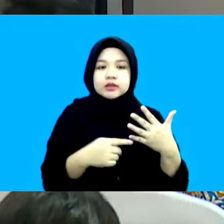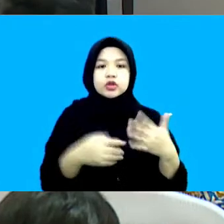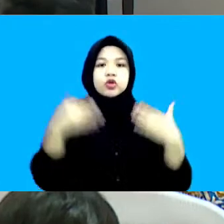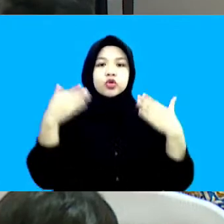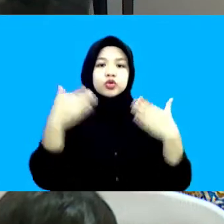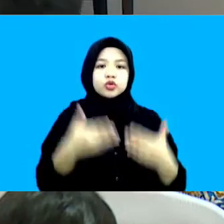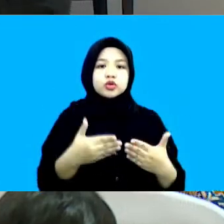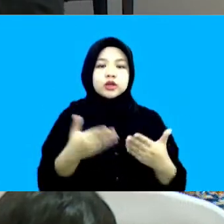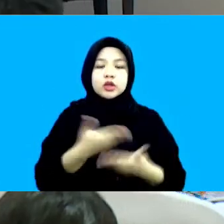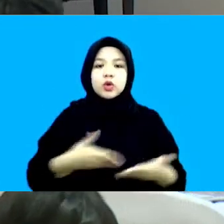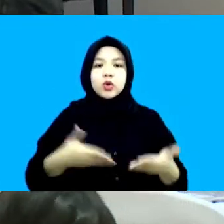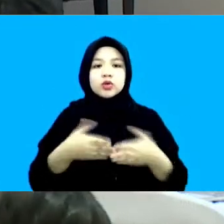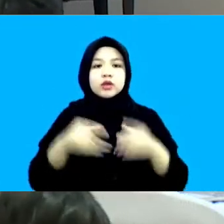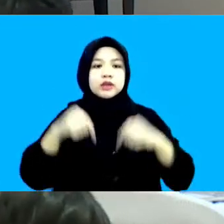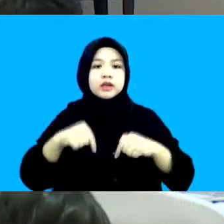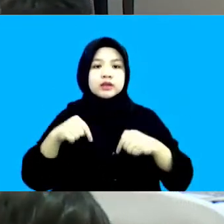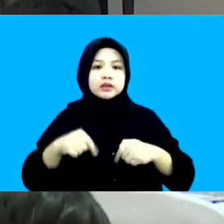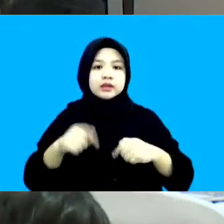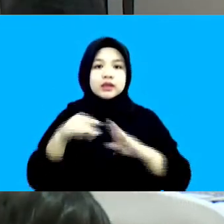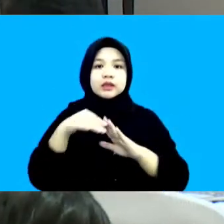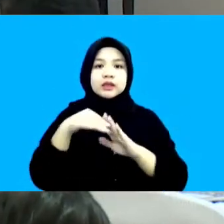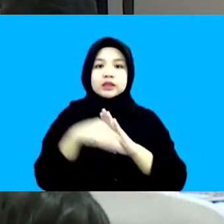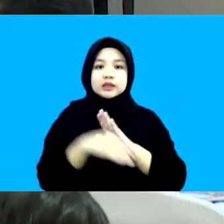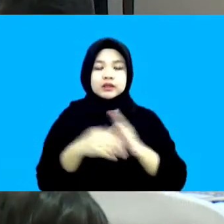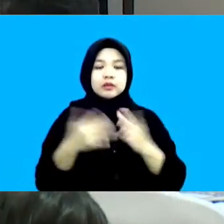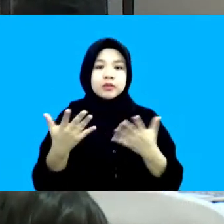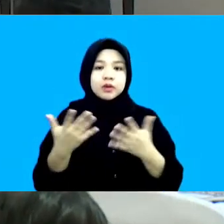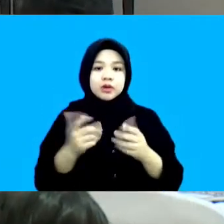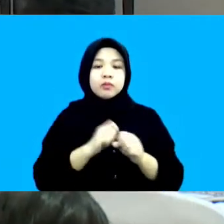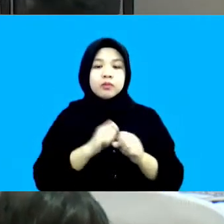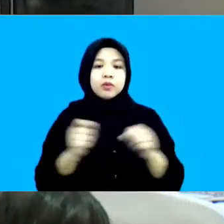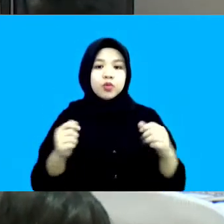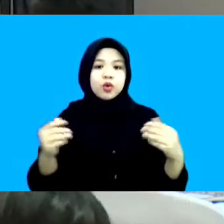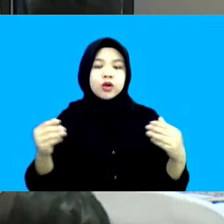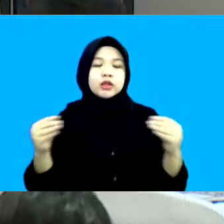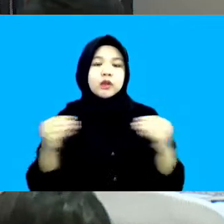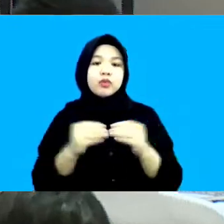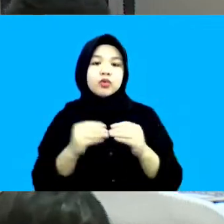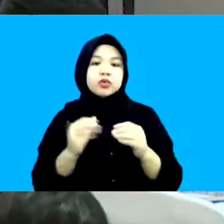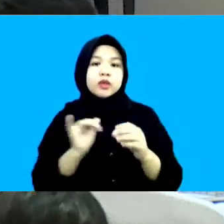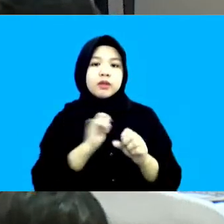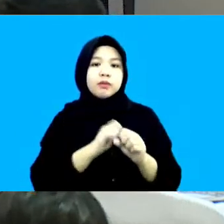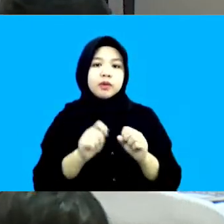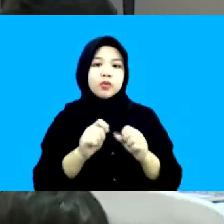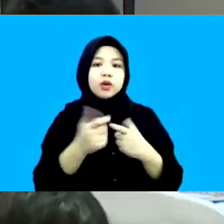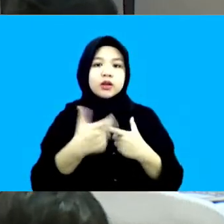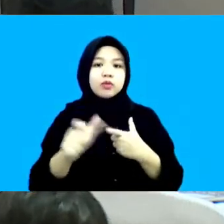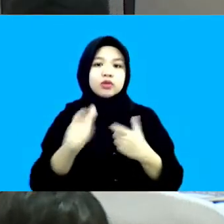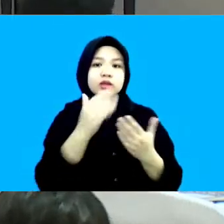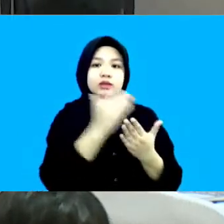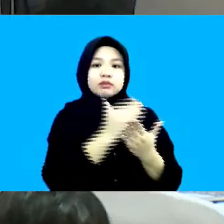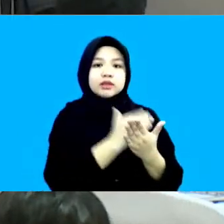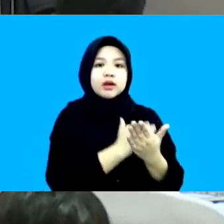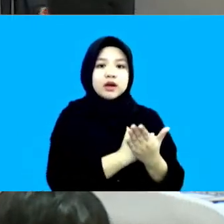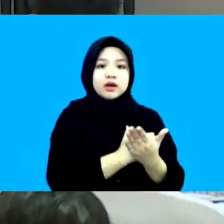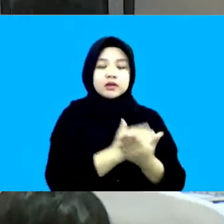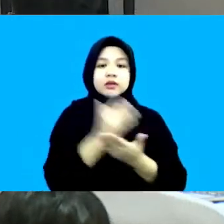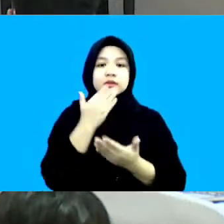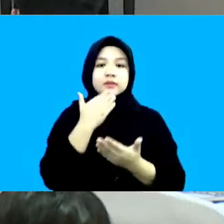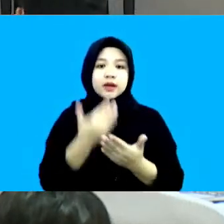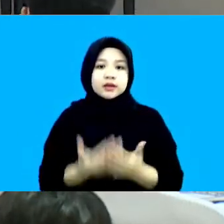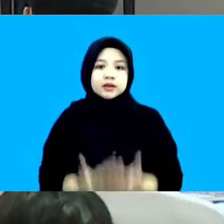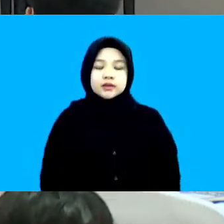and the lead chairs of Task Force 7020 on international finance and